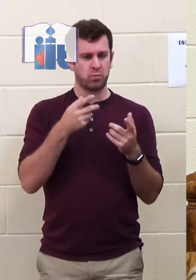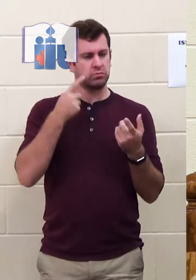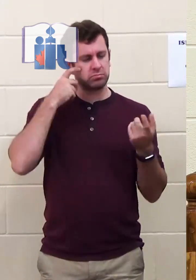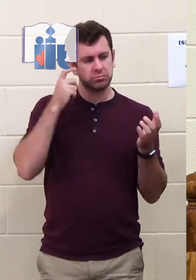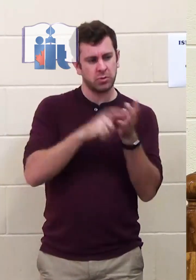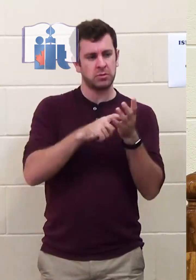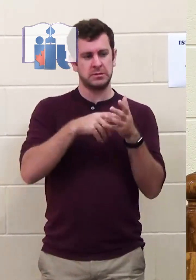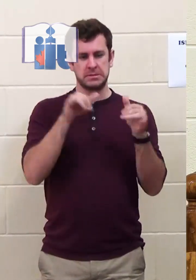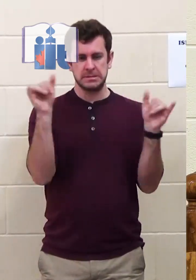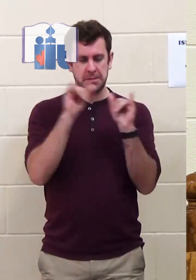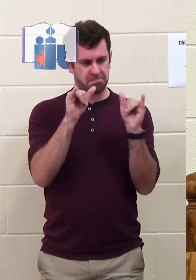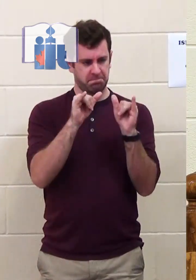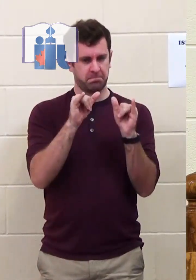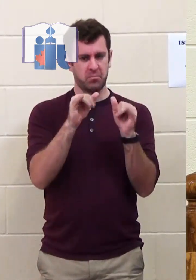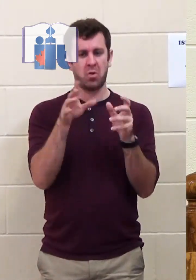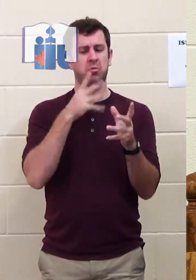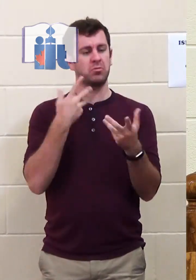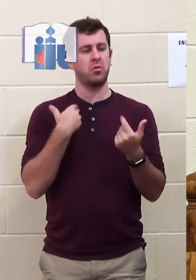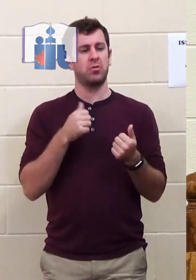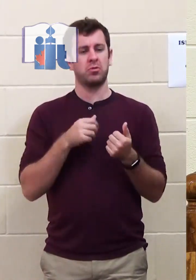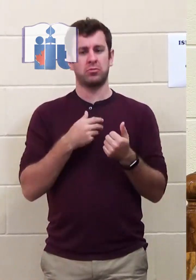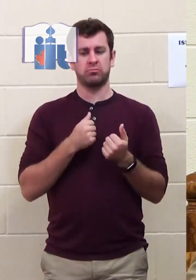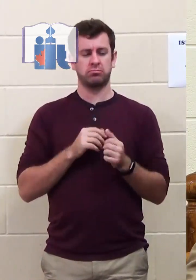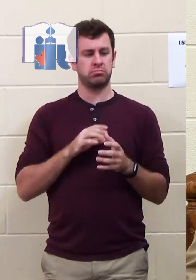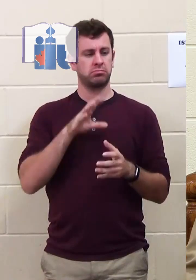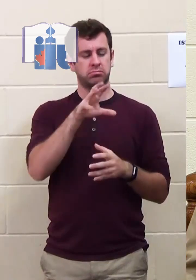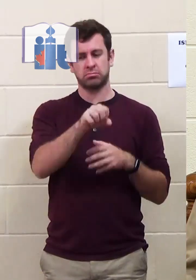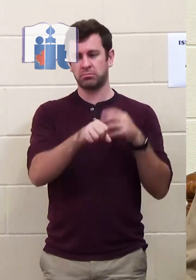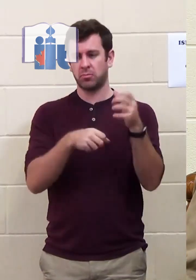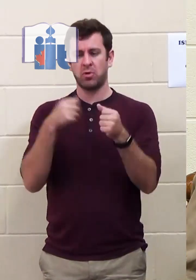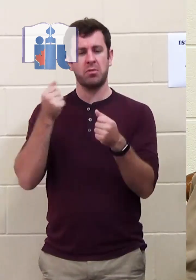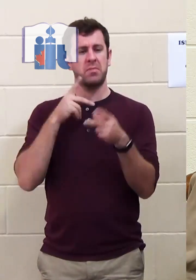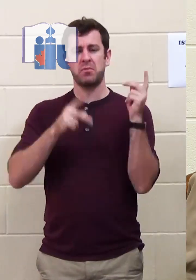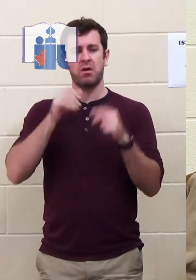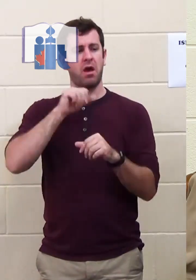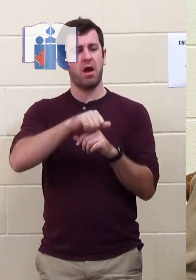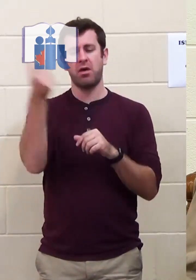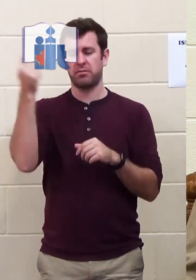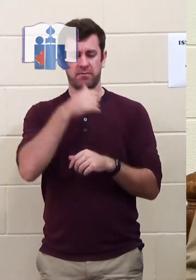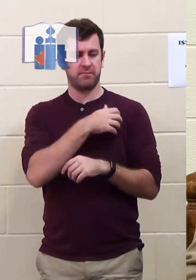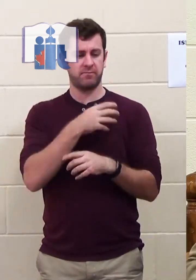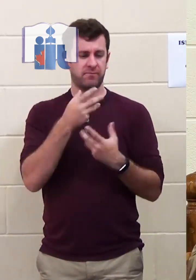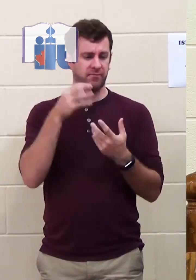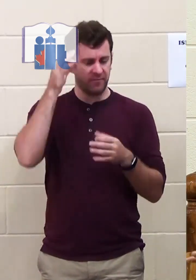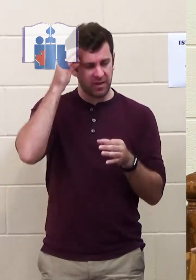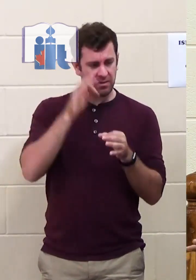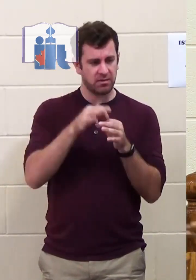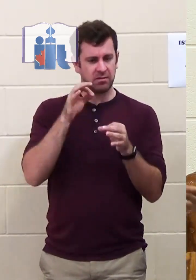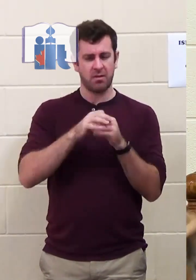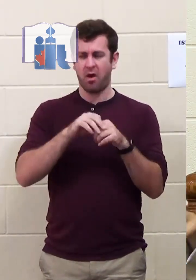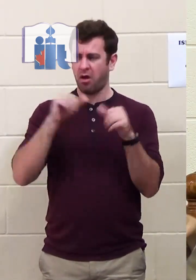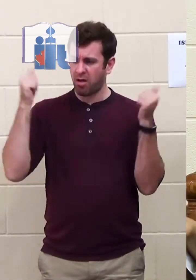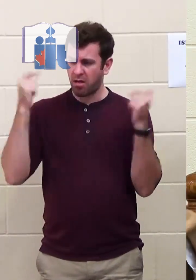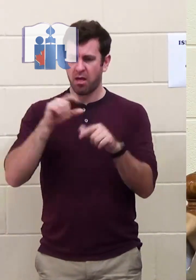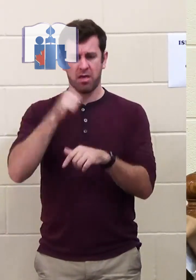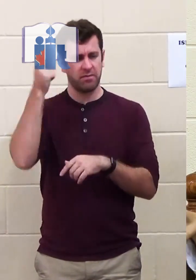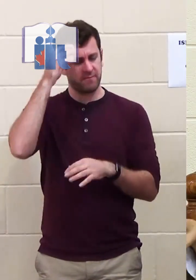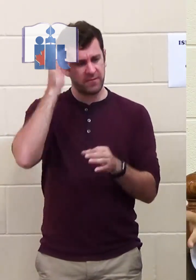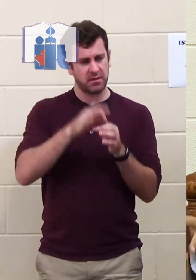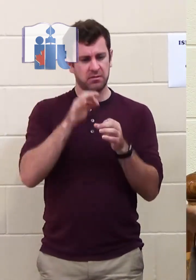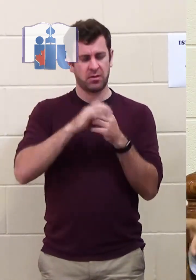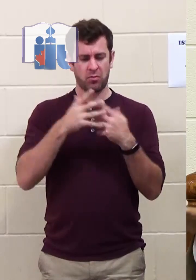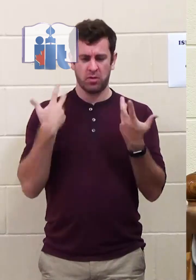out to good people of all faiths to find a unity and